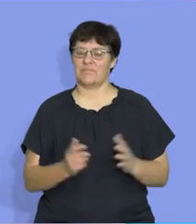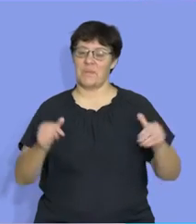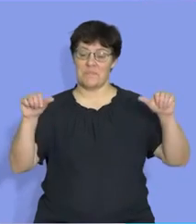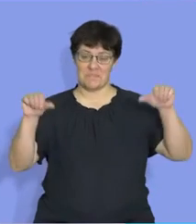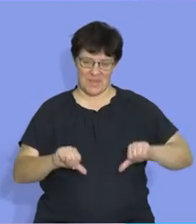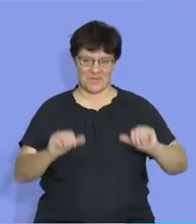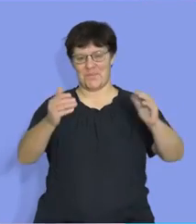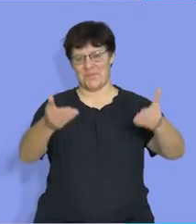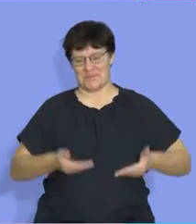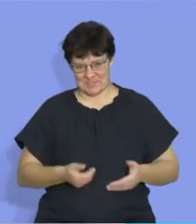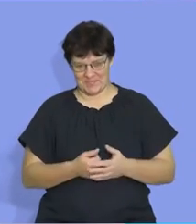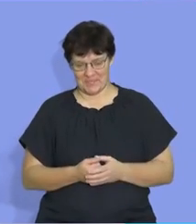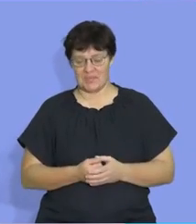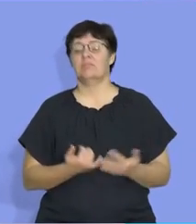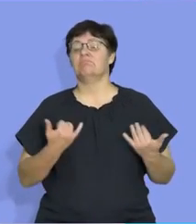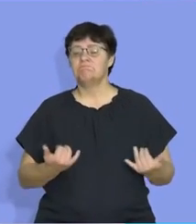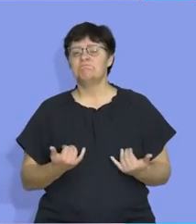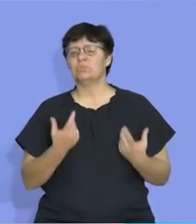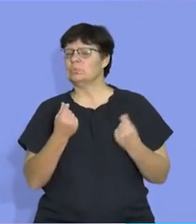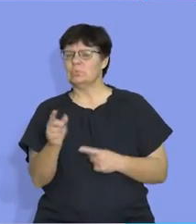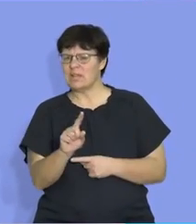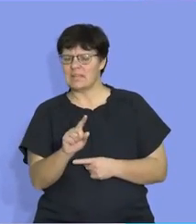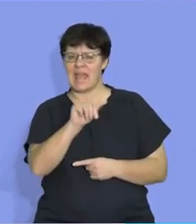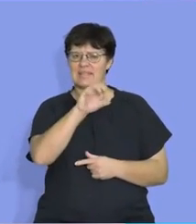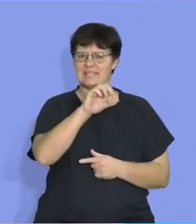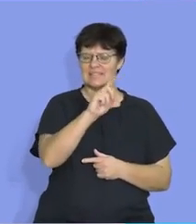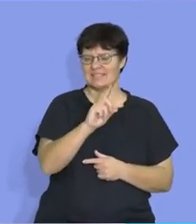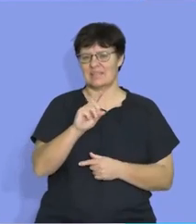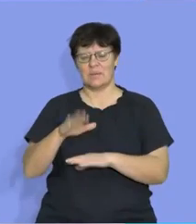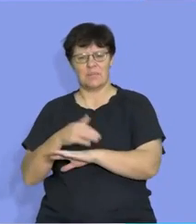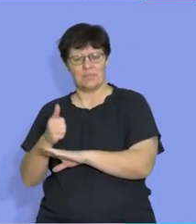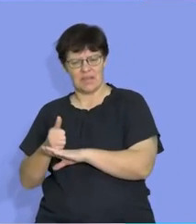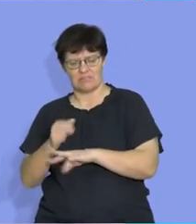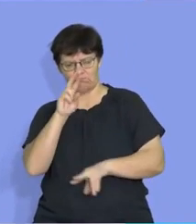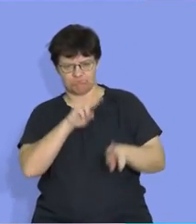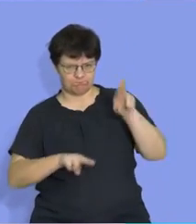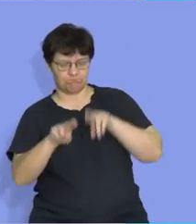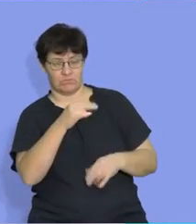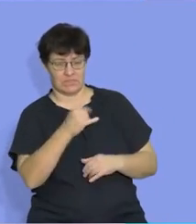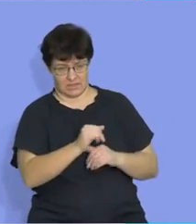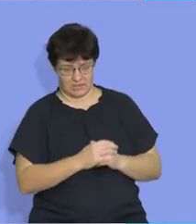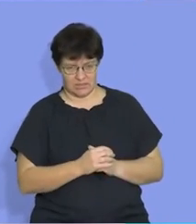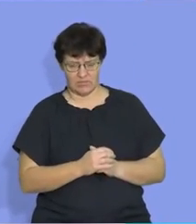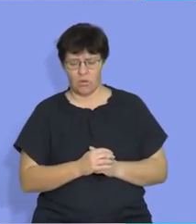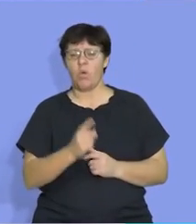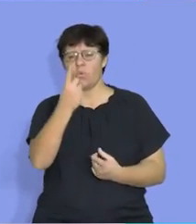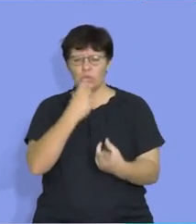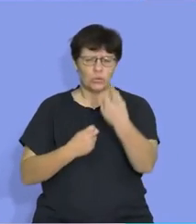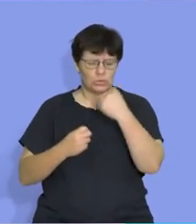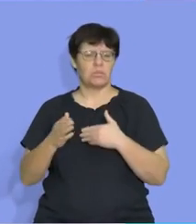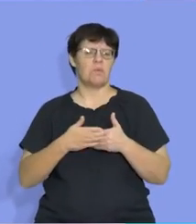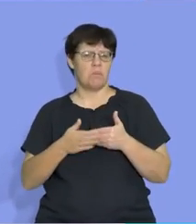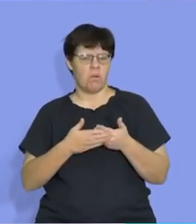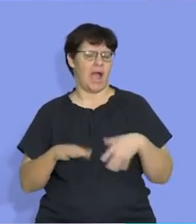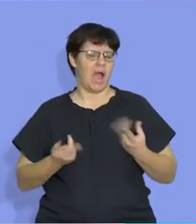Welcome back to our lesson. We are still revising acids and bases. Now let's look at another type of structured questions which involve